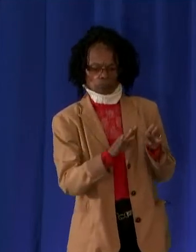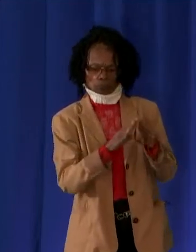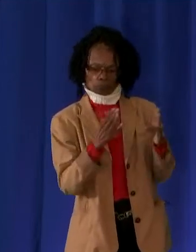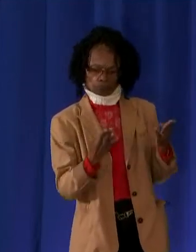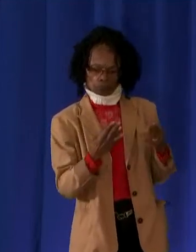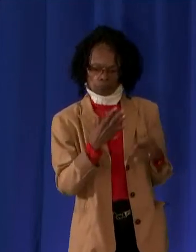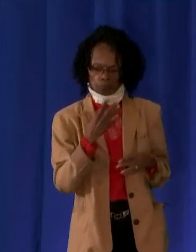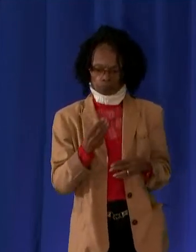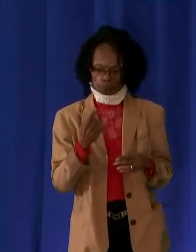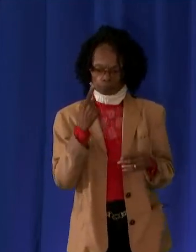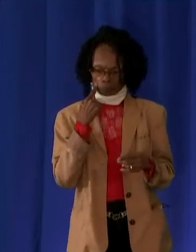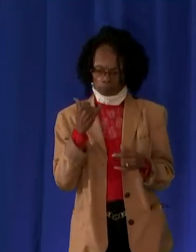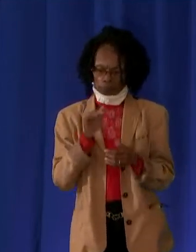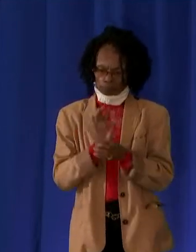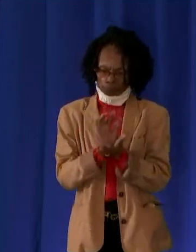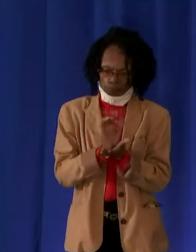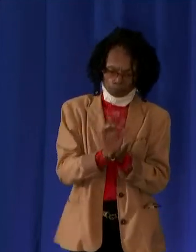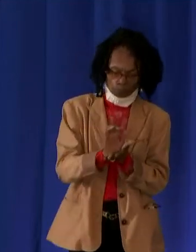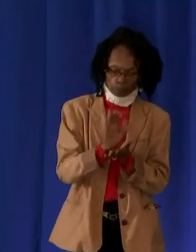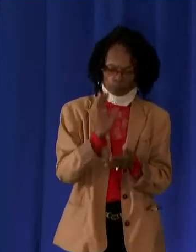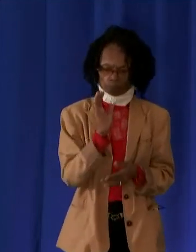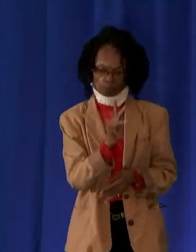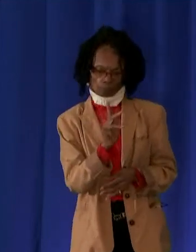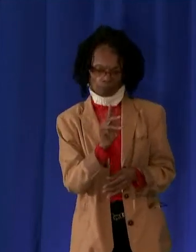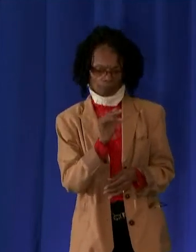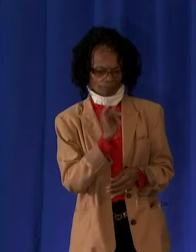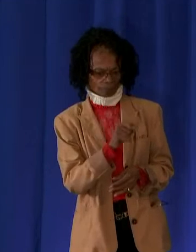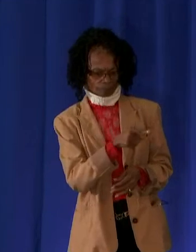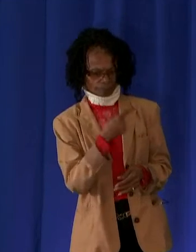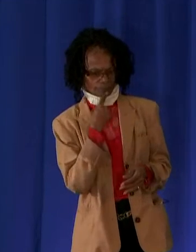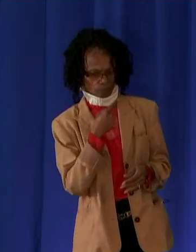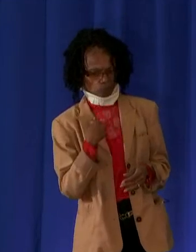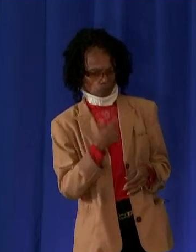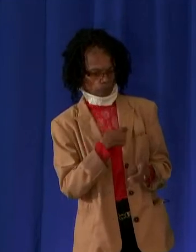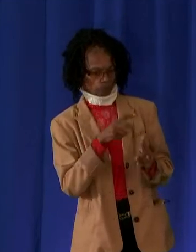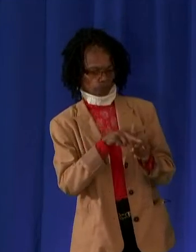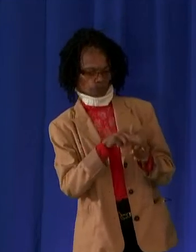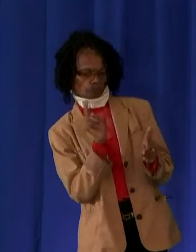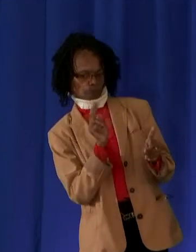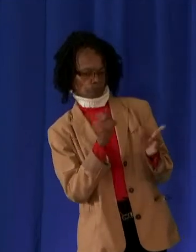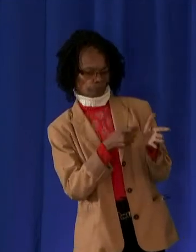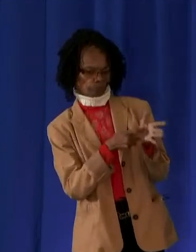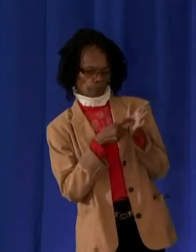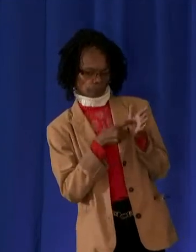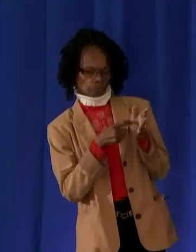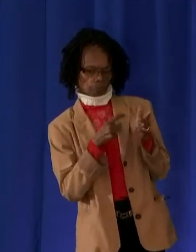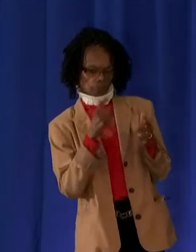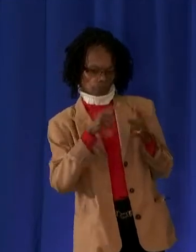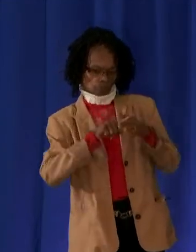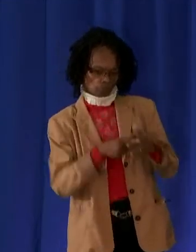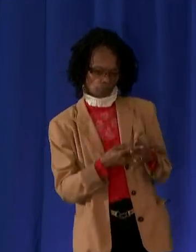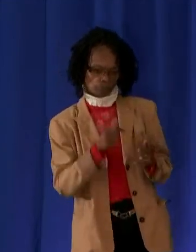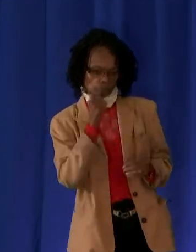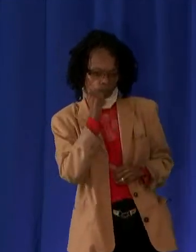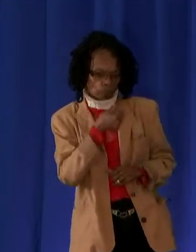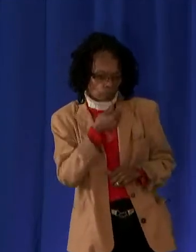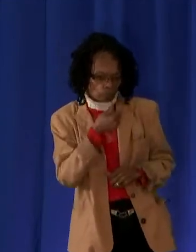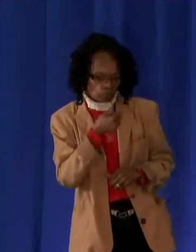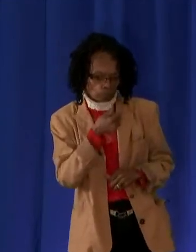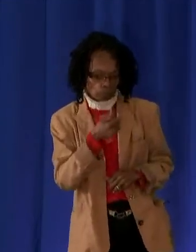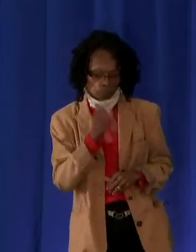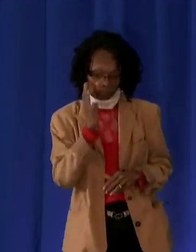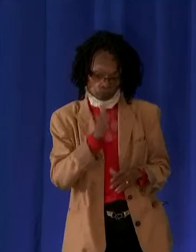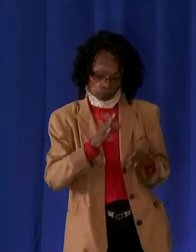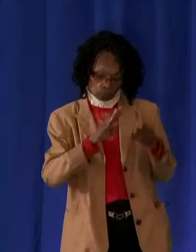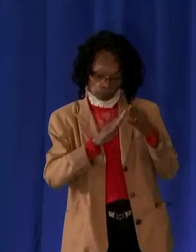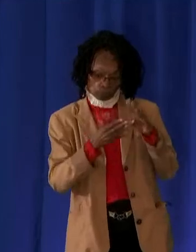and now you're, because they pushed back on this, and now you're going to remove this mandate starting tomorrow? Will the city